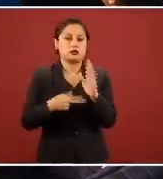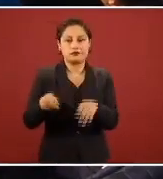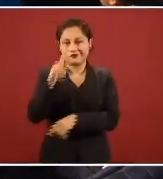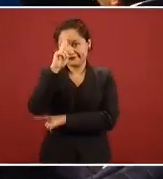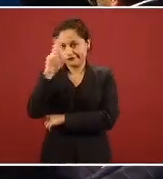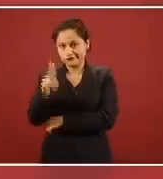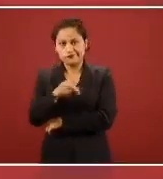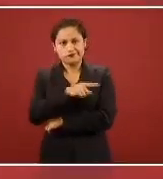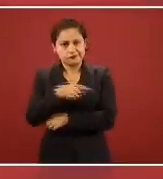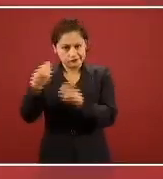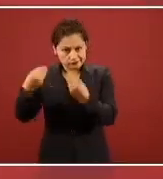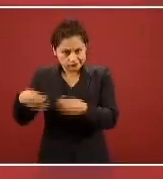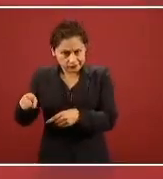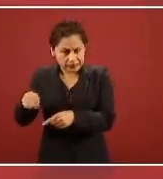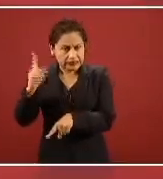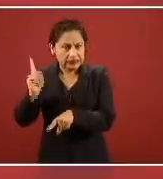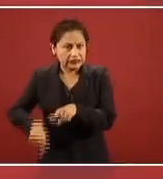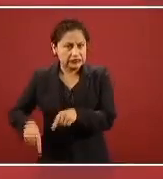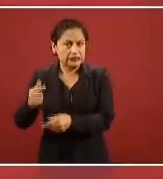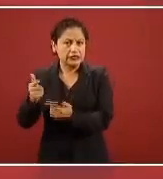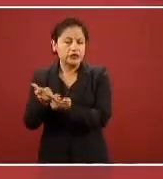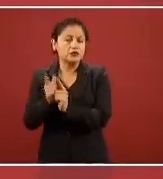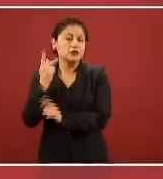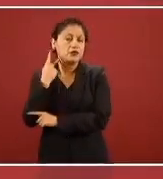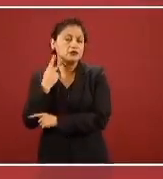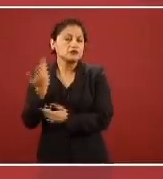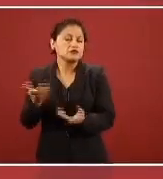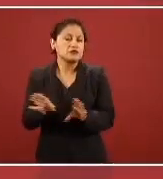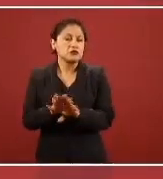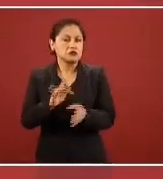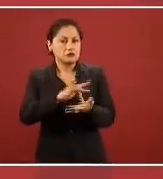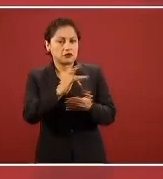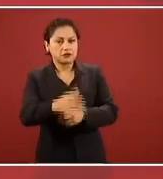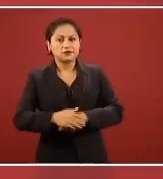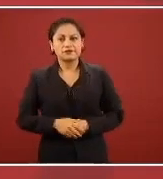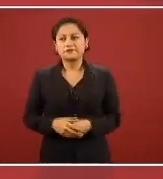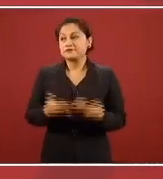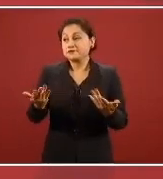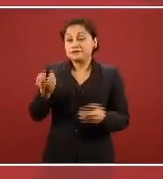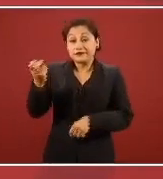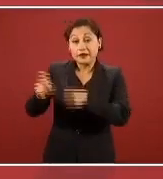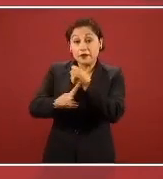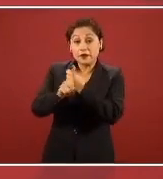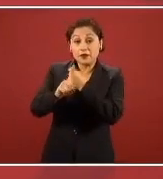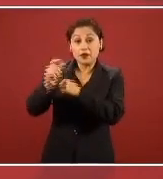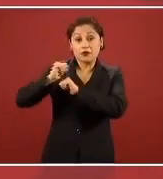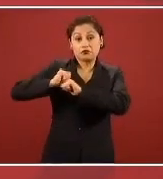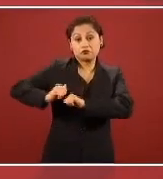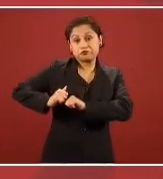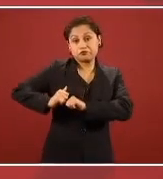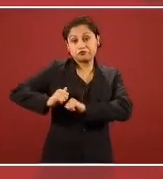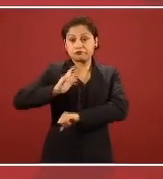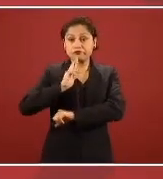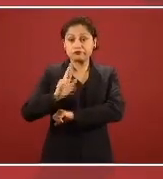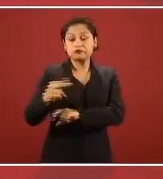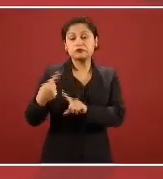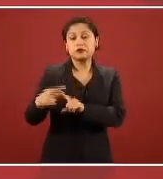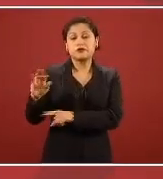tendría que resolver la Fiscalía y ver si